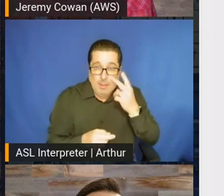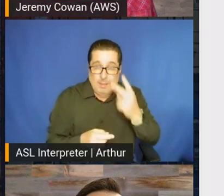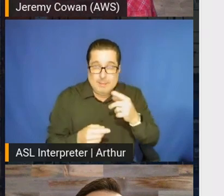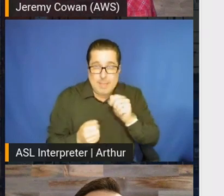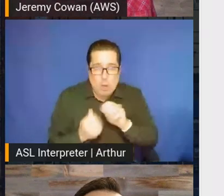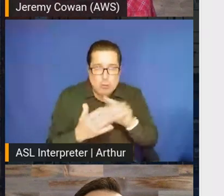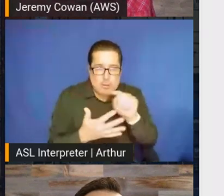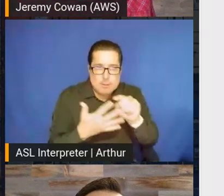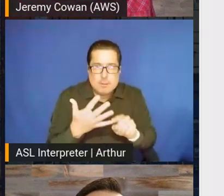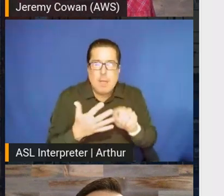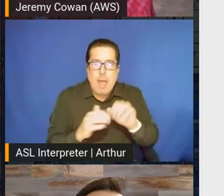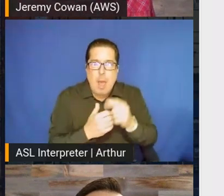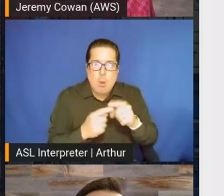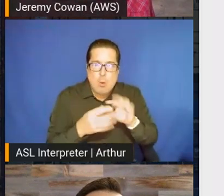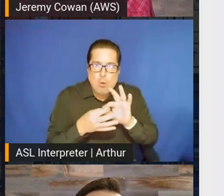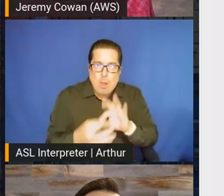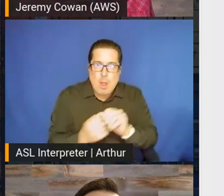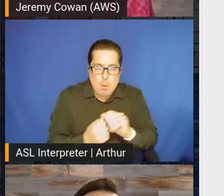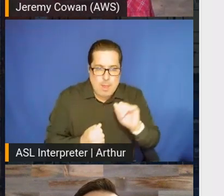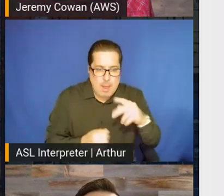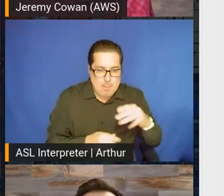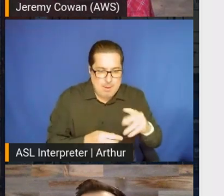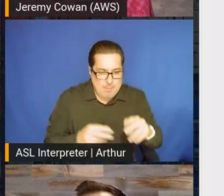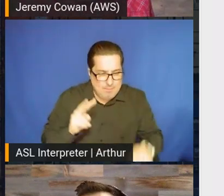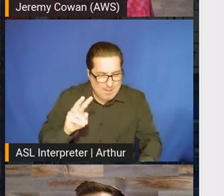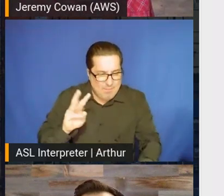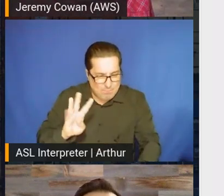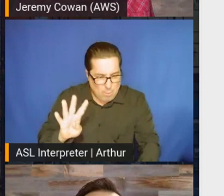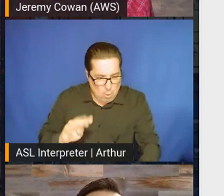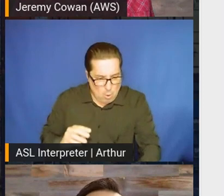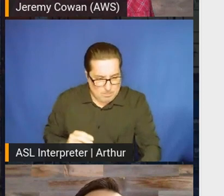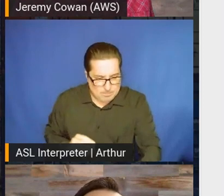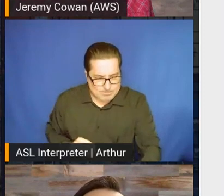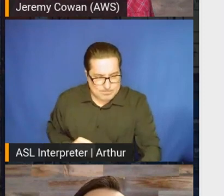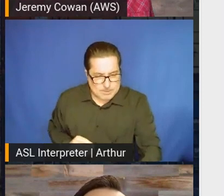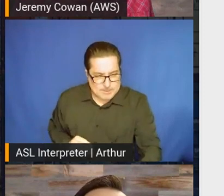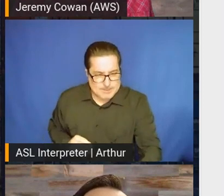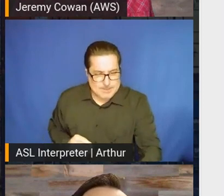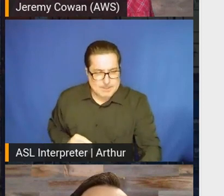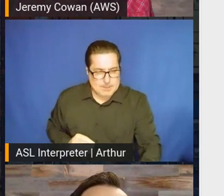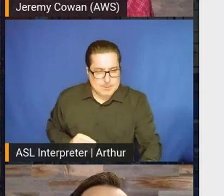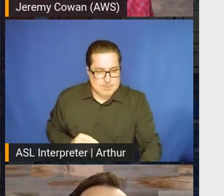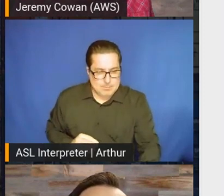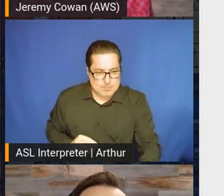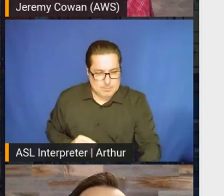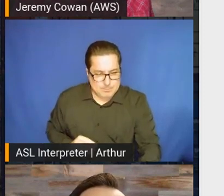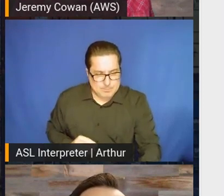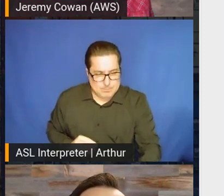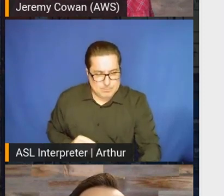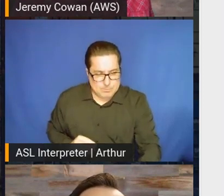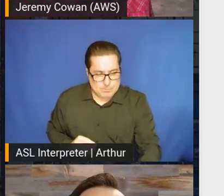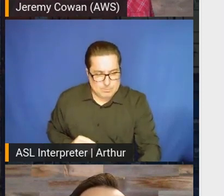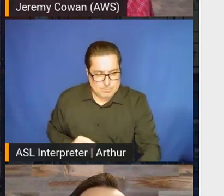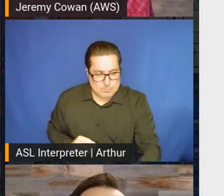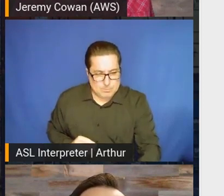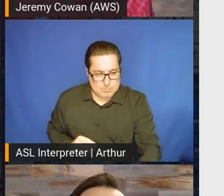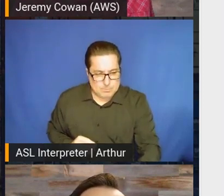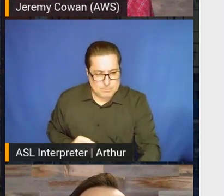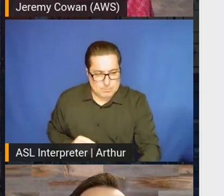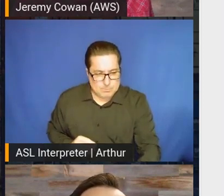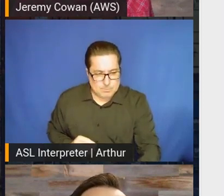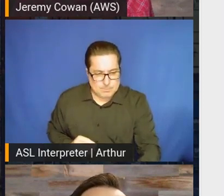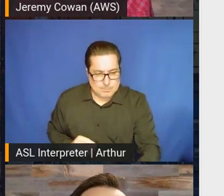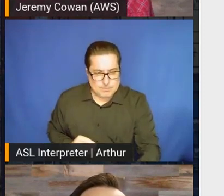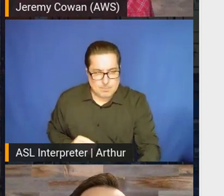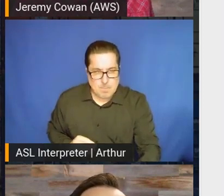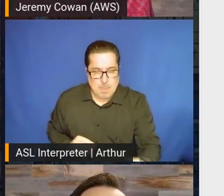if you have to relate it to an IPv4, we have something called as a host local non-routing address, which these addresses are only